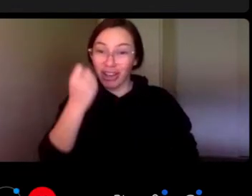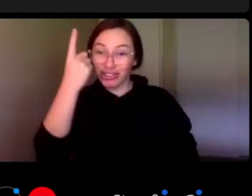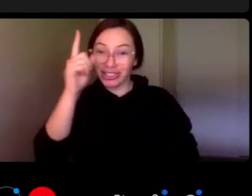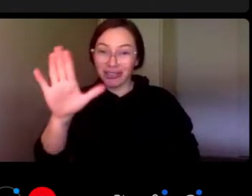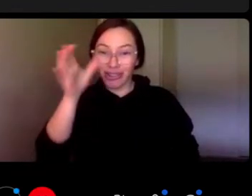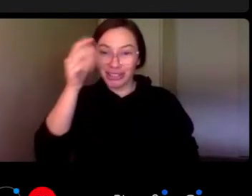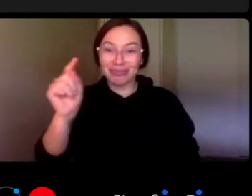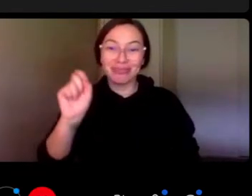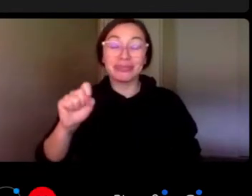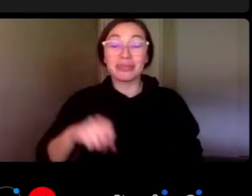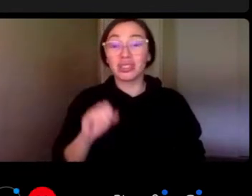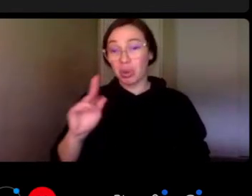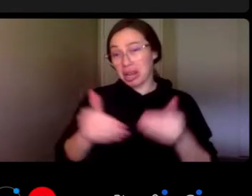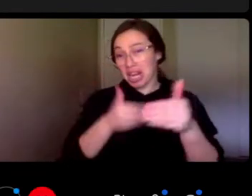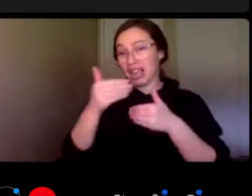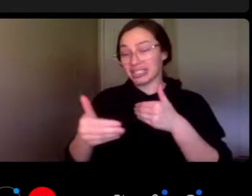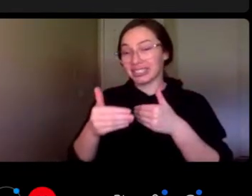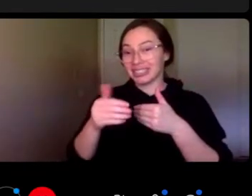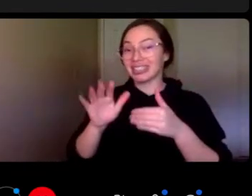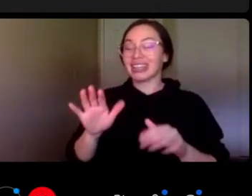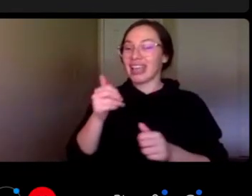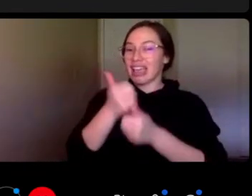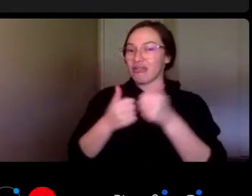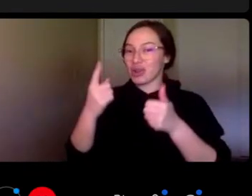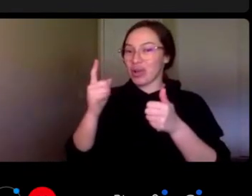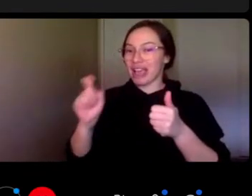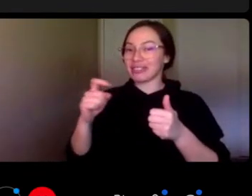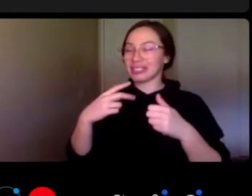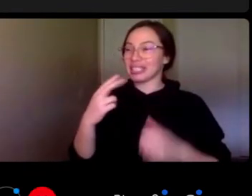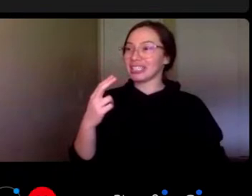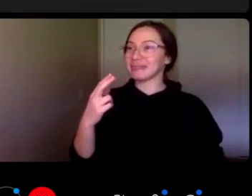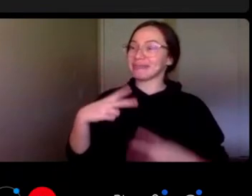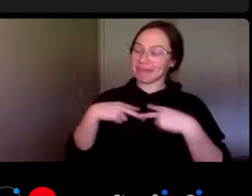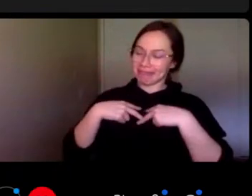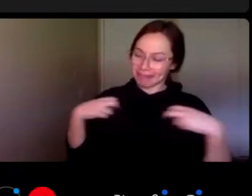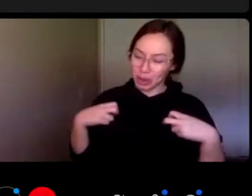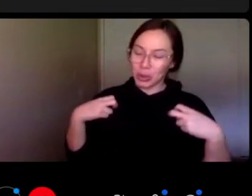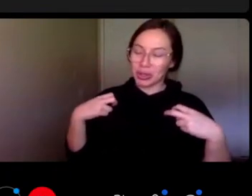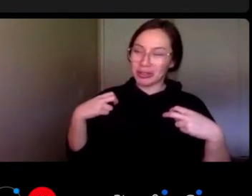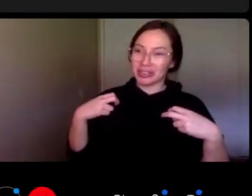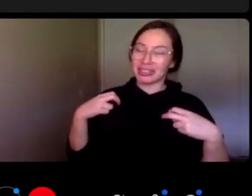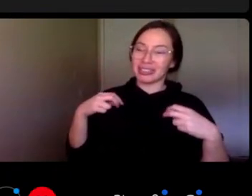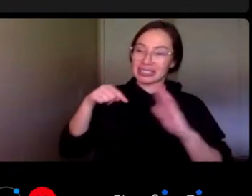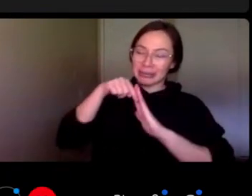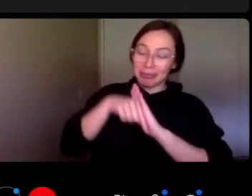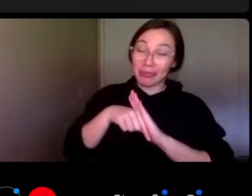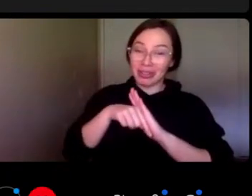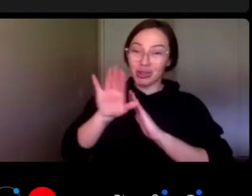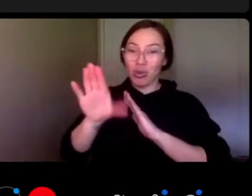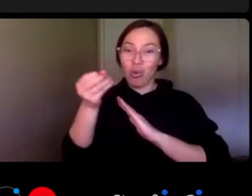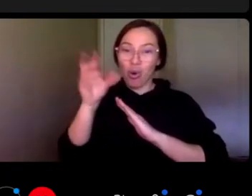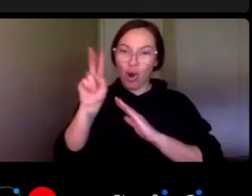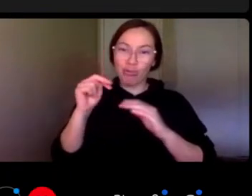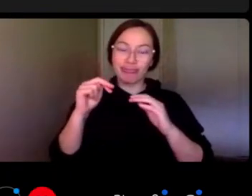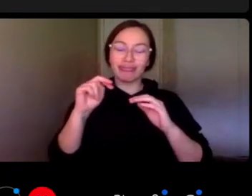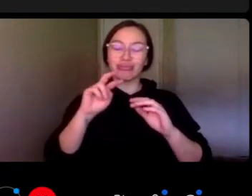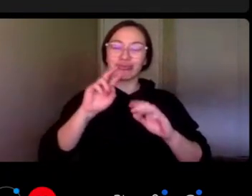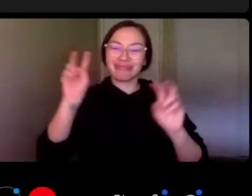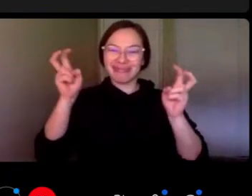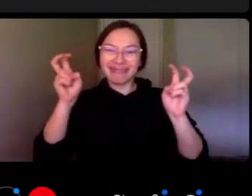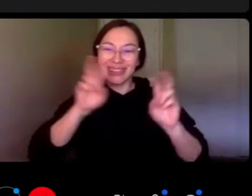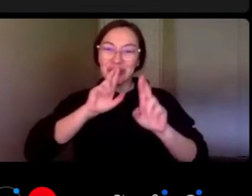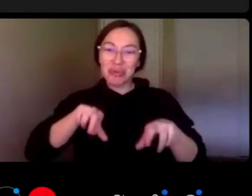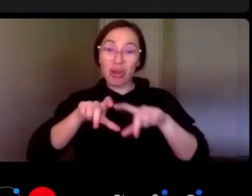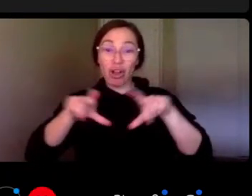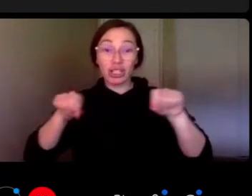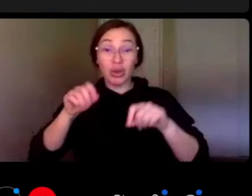move into, this is where everybody gets to take a hard look at themselves in the mirror. You're going to be doing your own report card. So highly effective